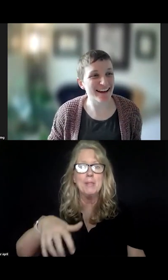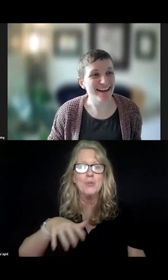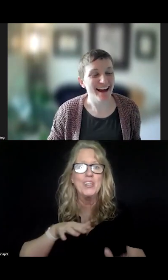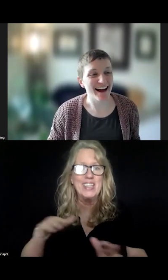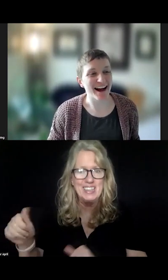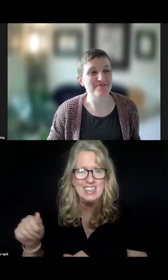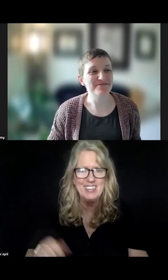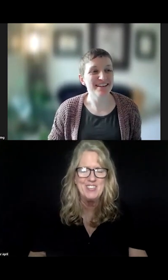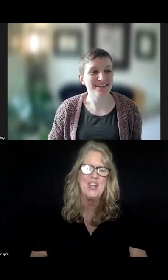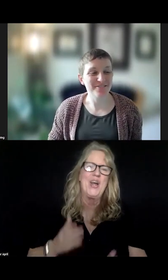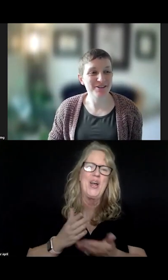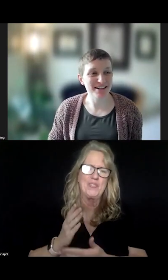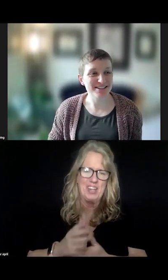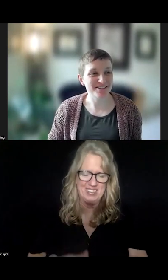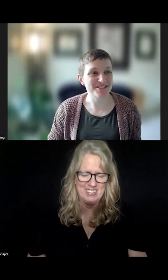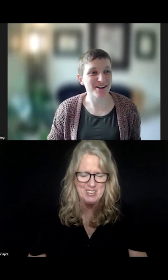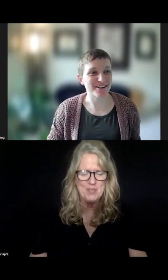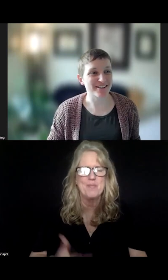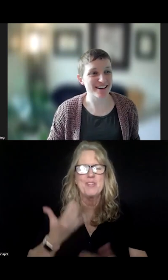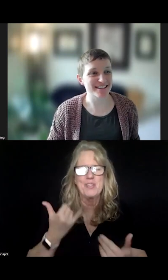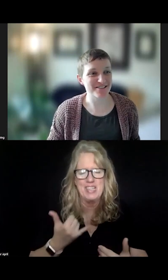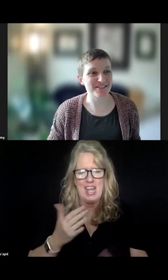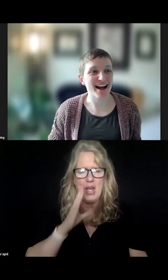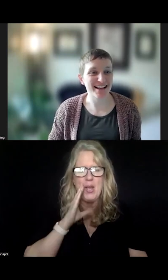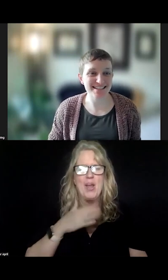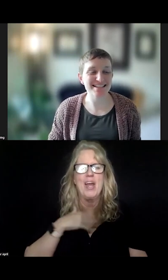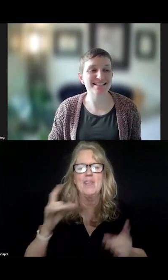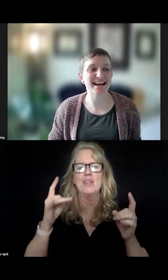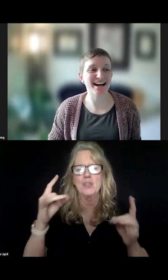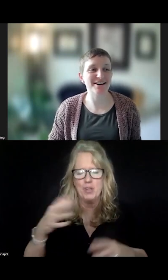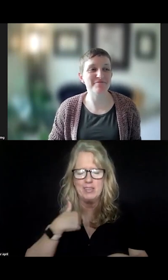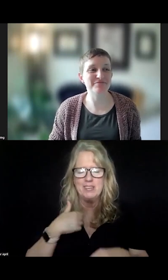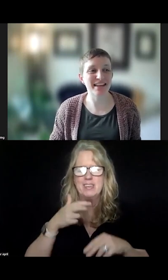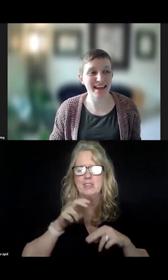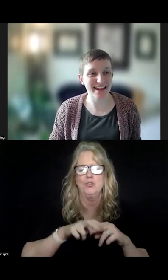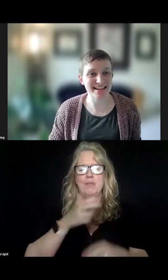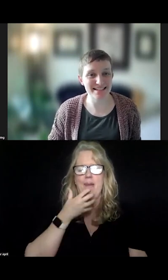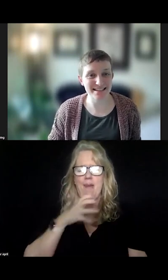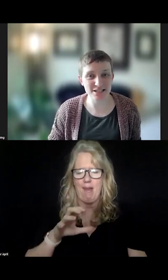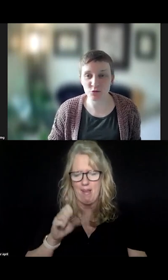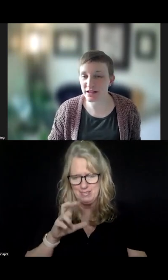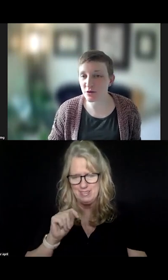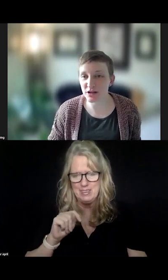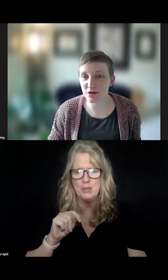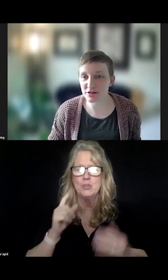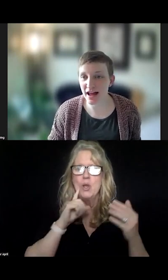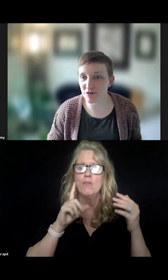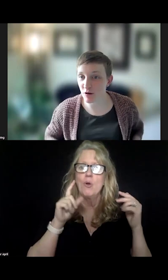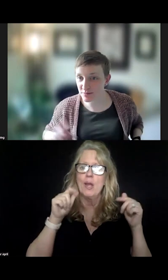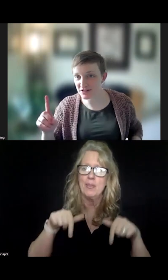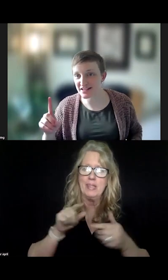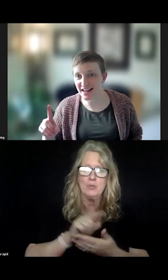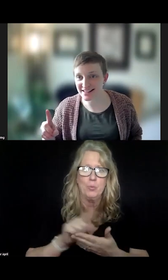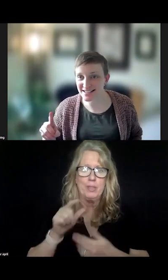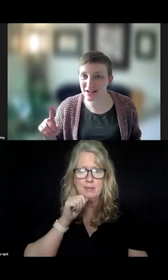All right. We want to turn to our crisis trivia hot seat. And this week, we don't have